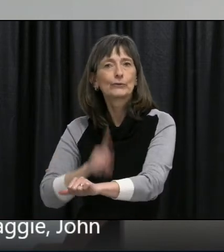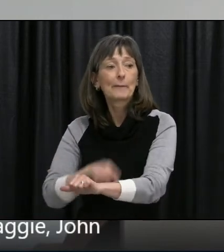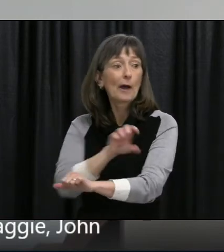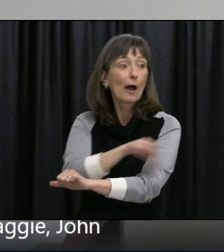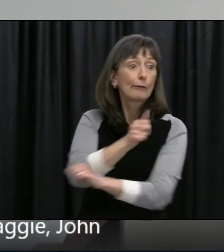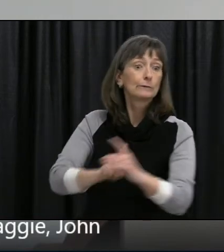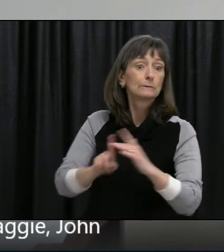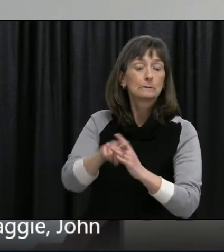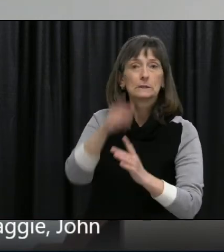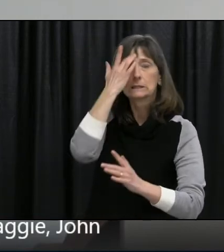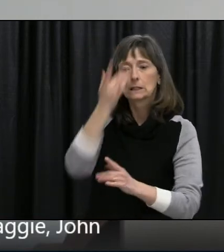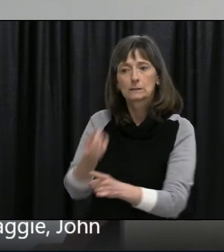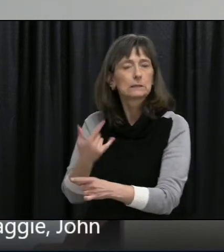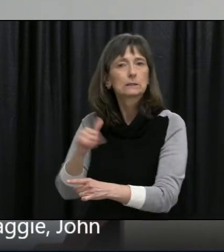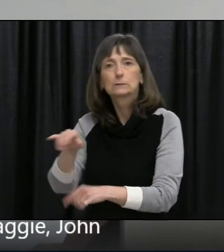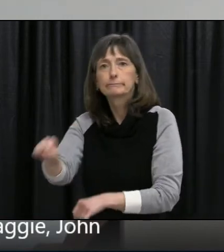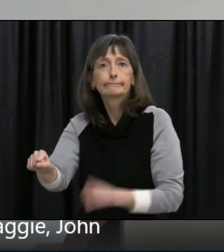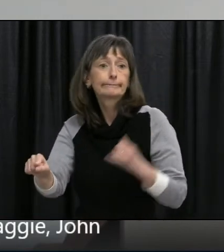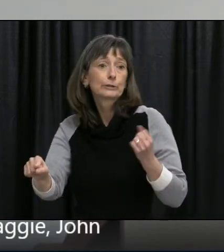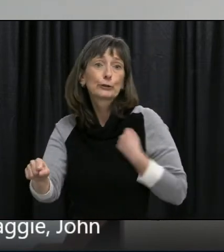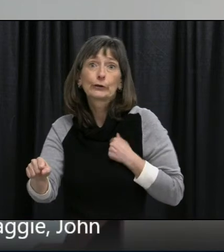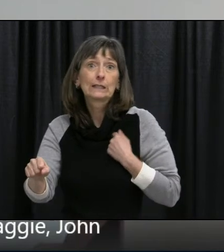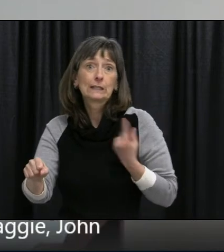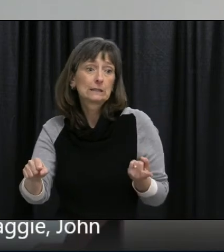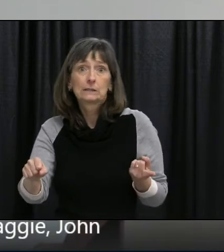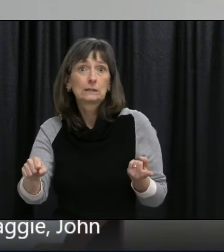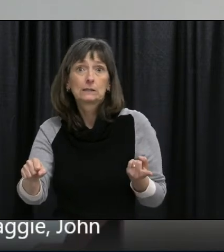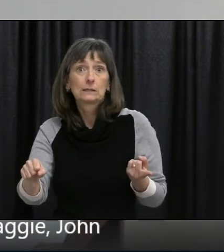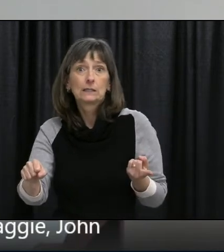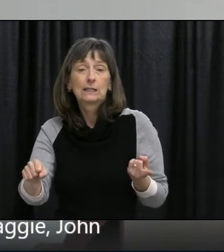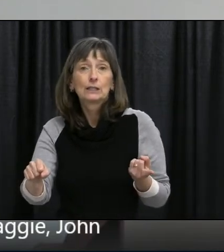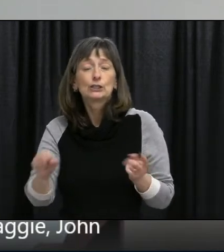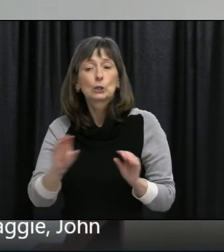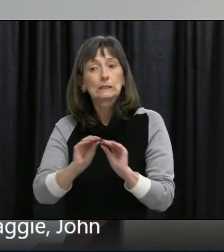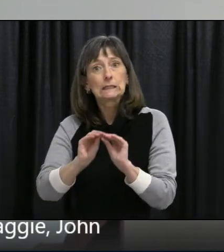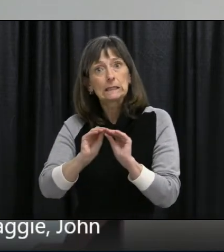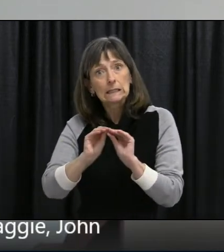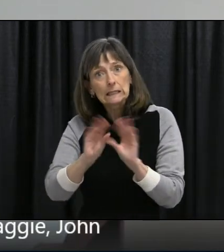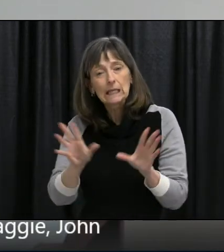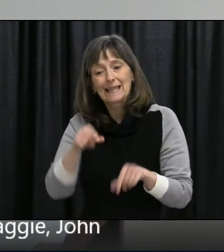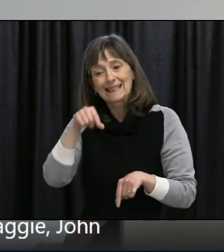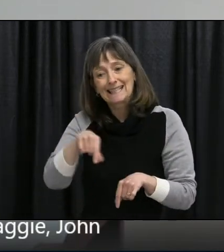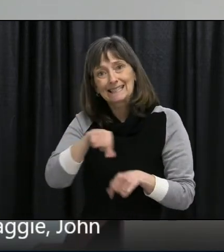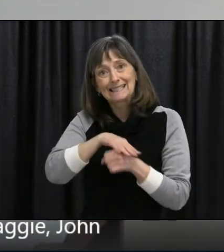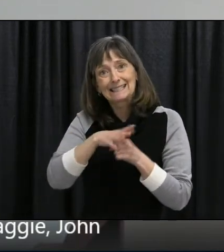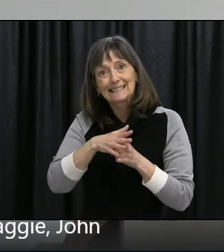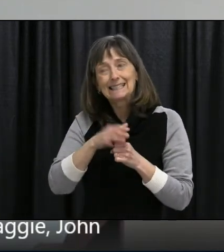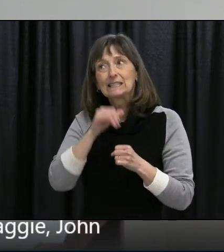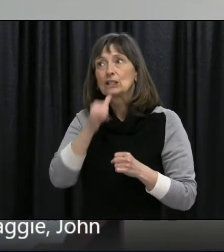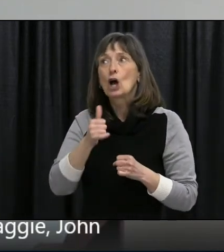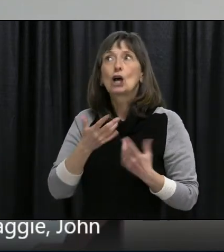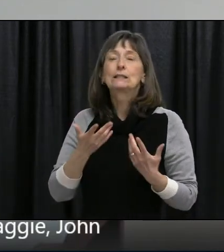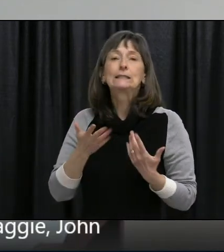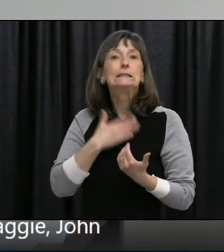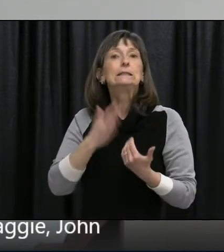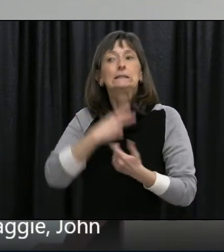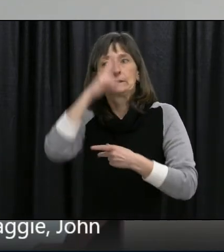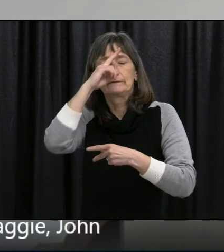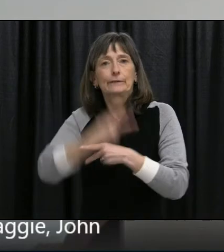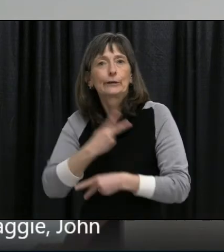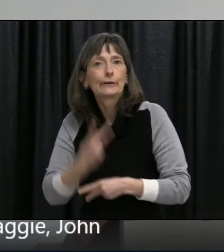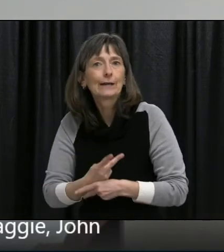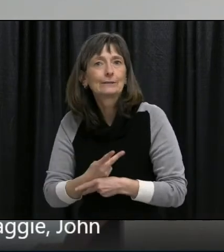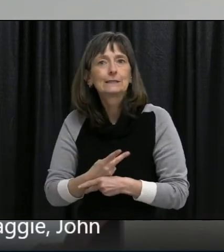it shows you very clearly that this, for some people, is not a disease to be trifled with. And